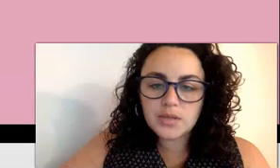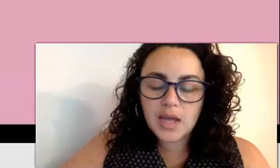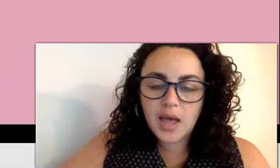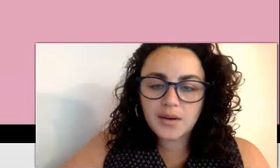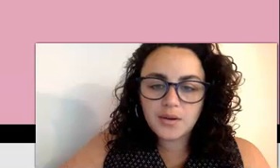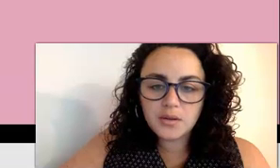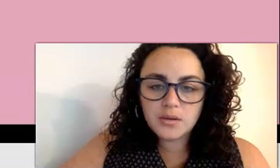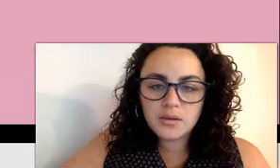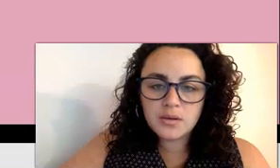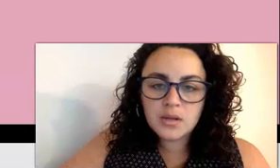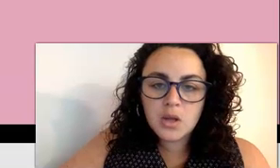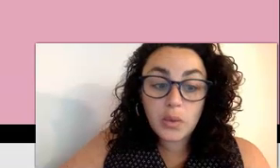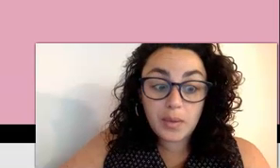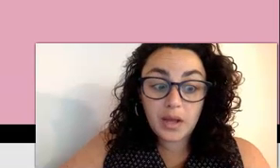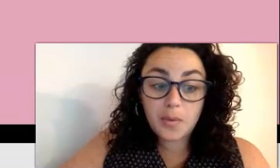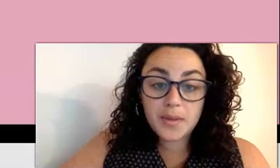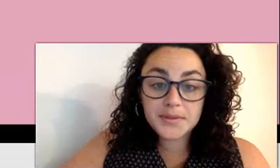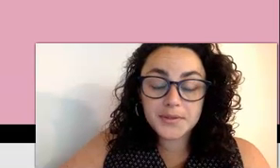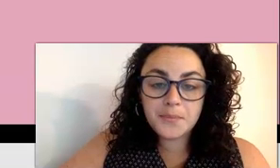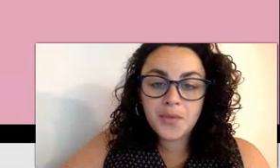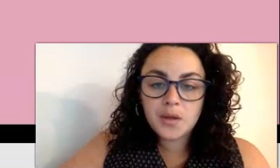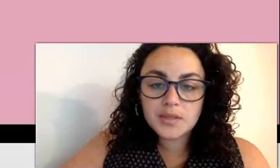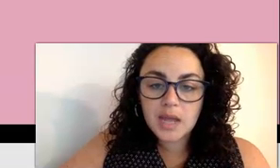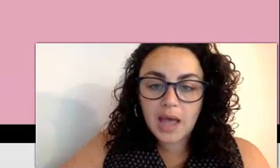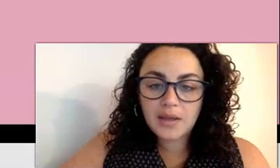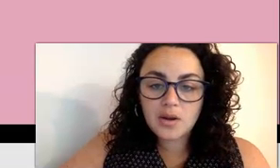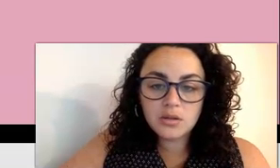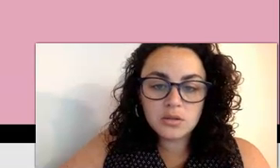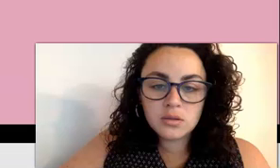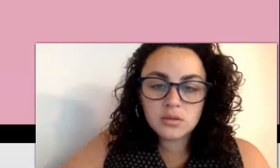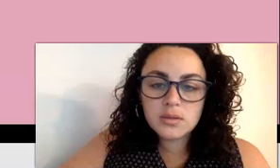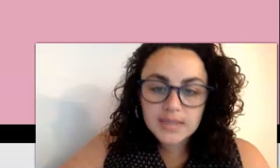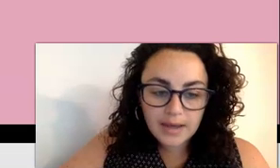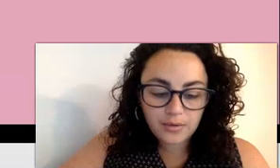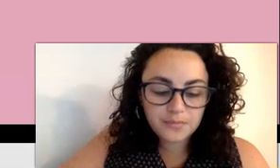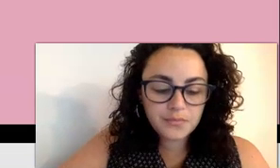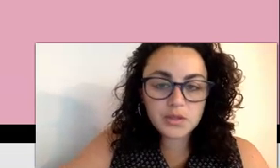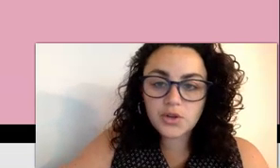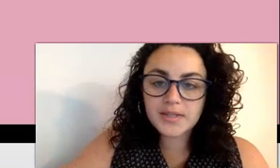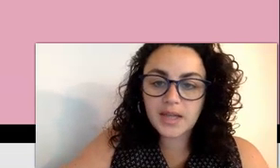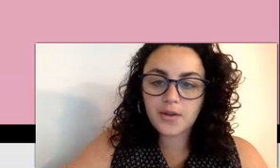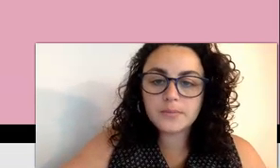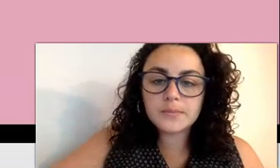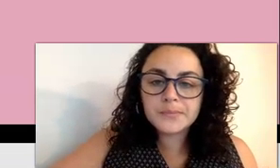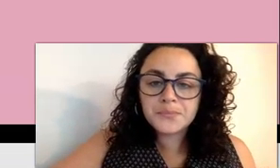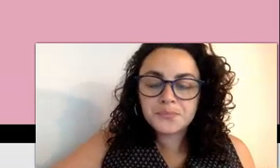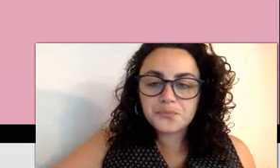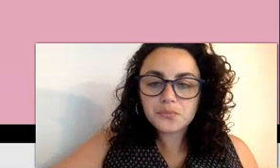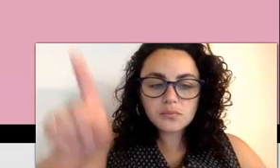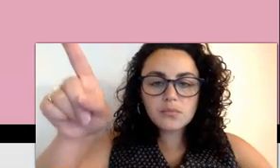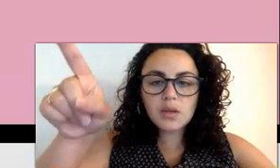we do diagonal, we pick up our pencil, diagonal, down. Let's try it together.